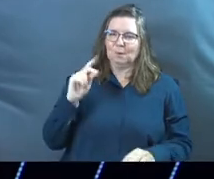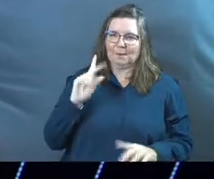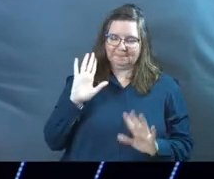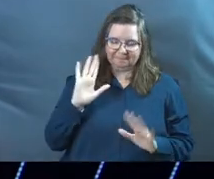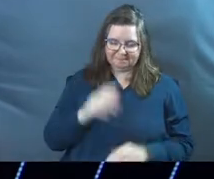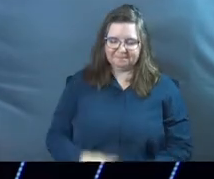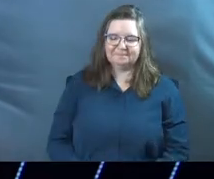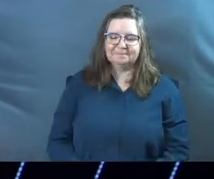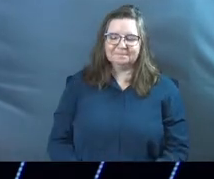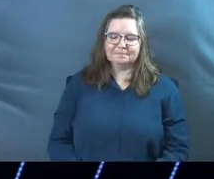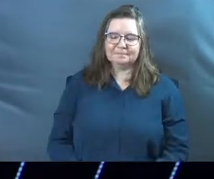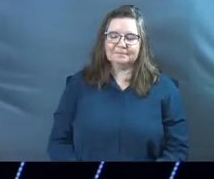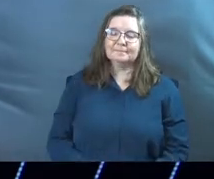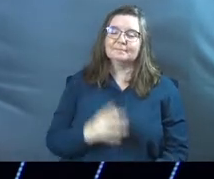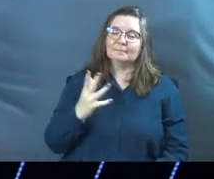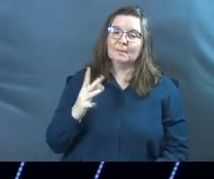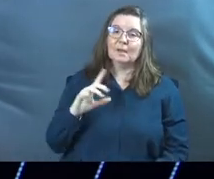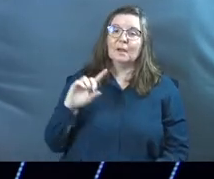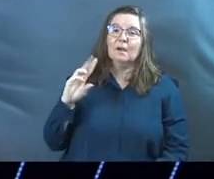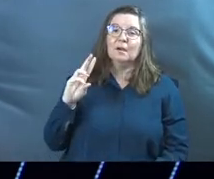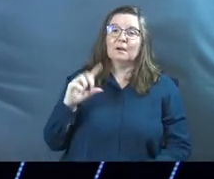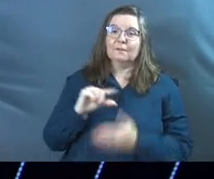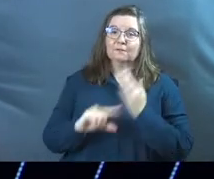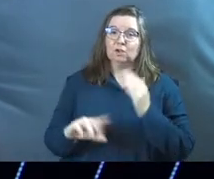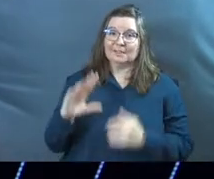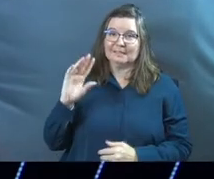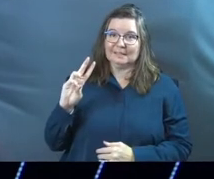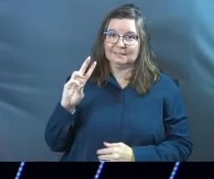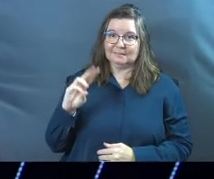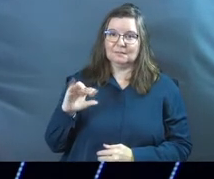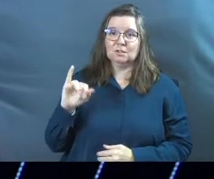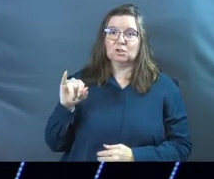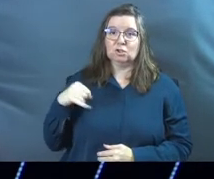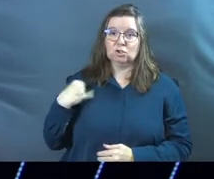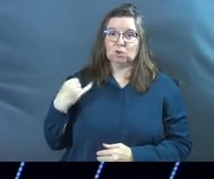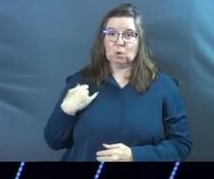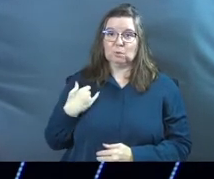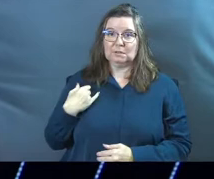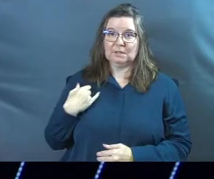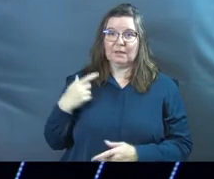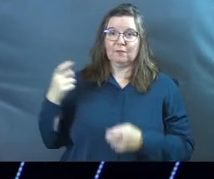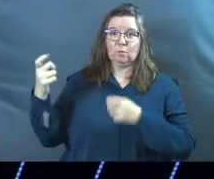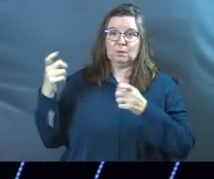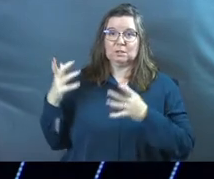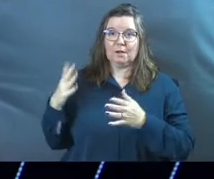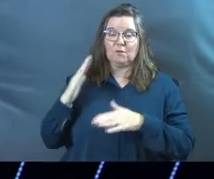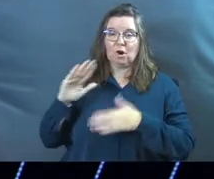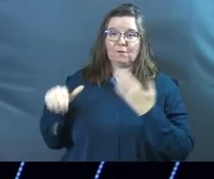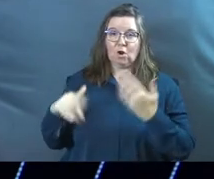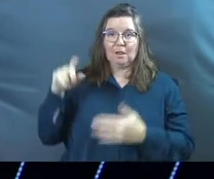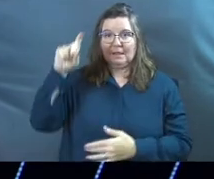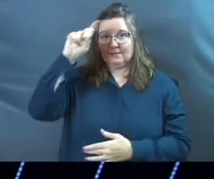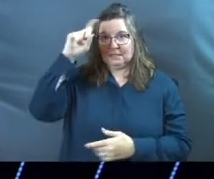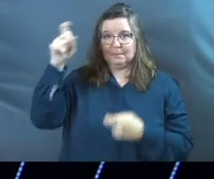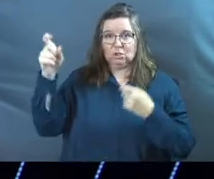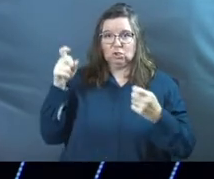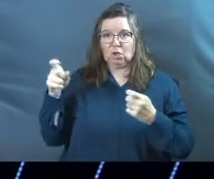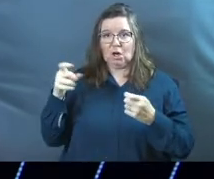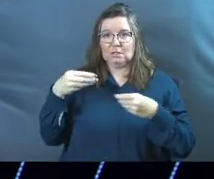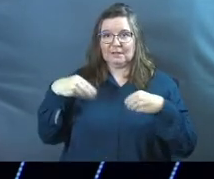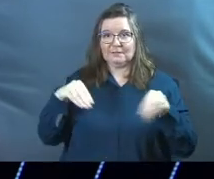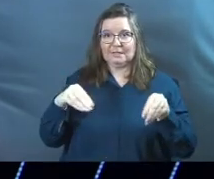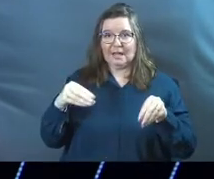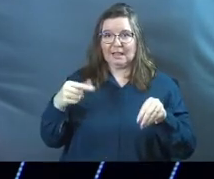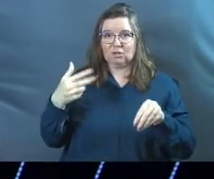Okay. So, verse 6. So Joseph was governor of all Egypt and in charge of selling grain to all the